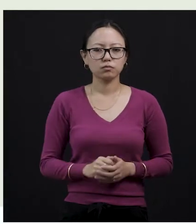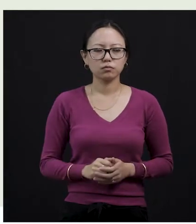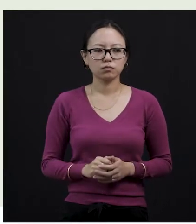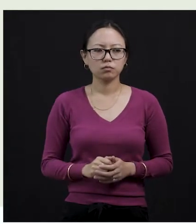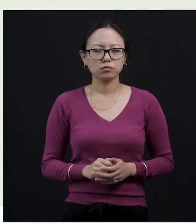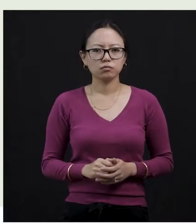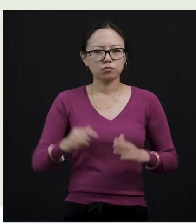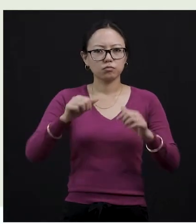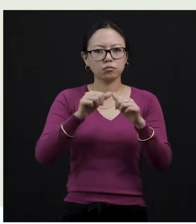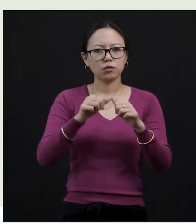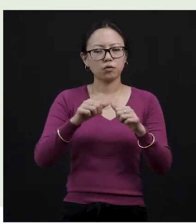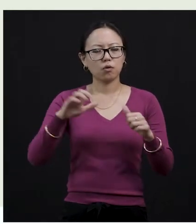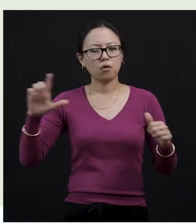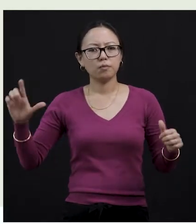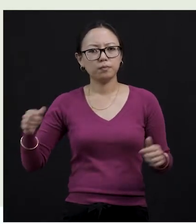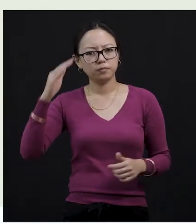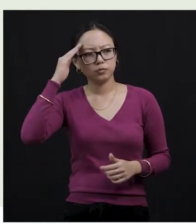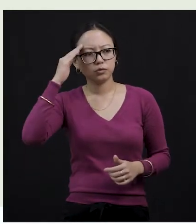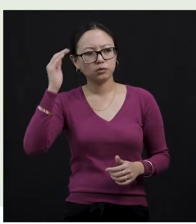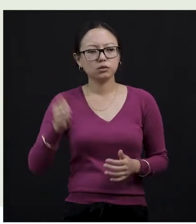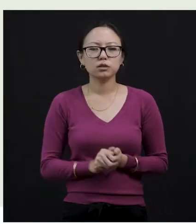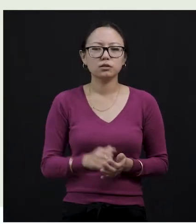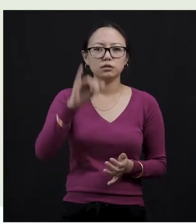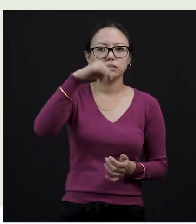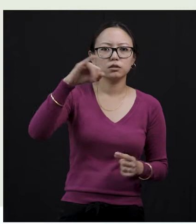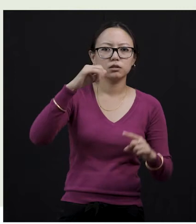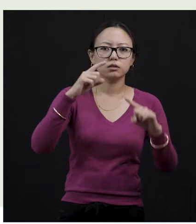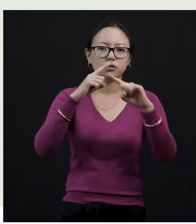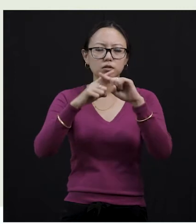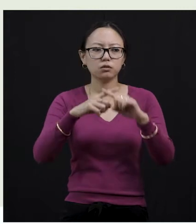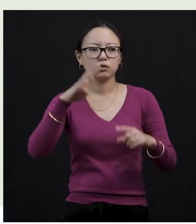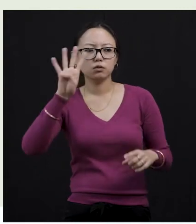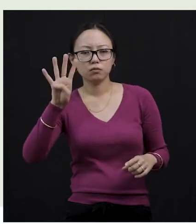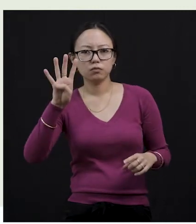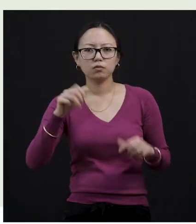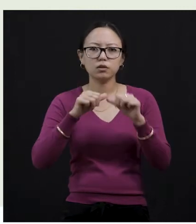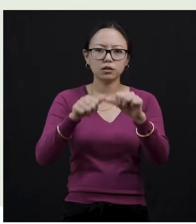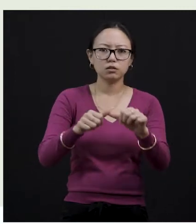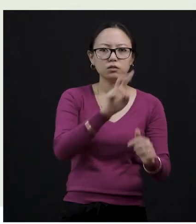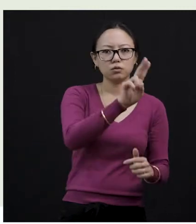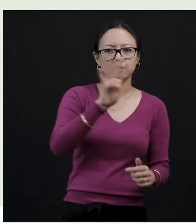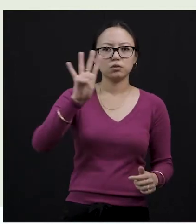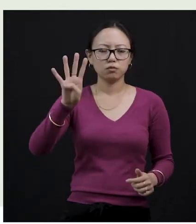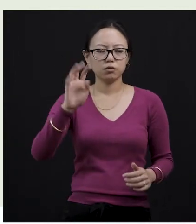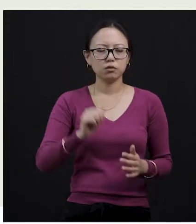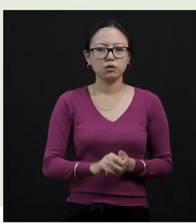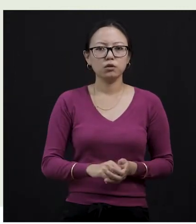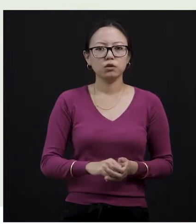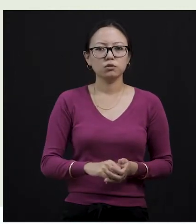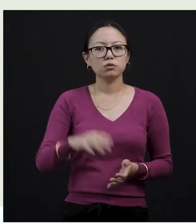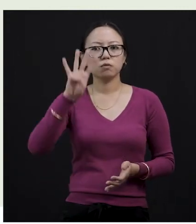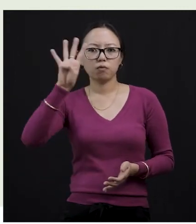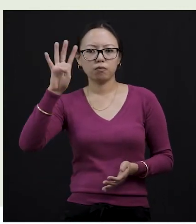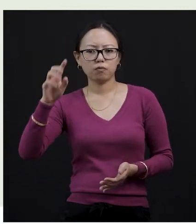know that 6 into 4 is 24, right? So 24, you need to write